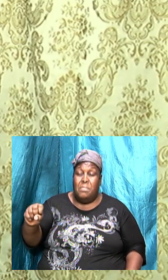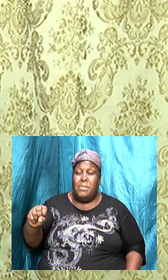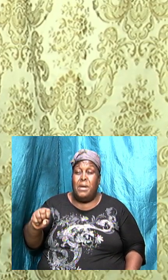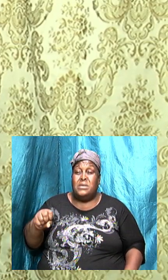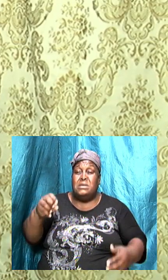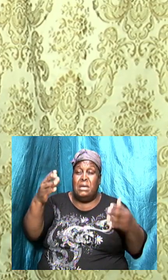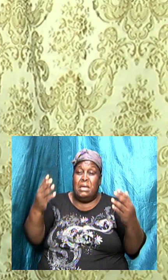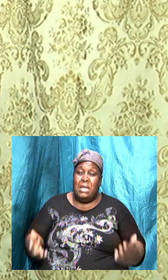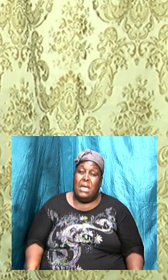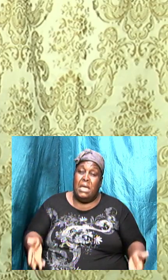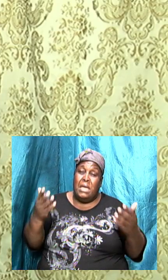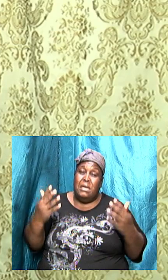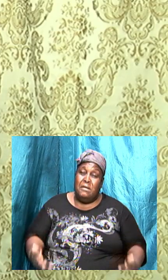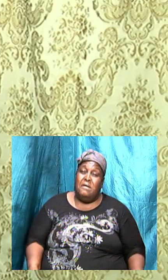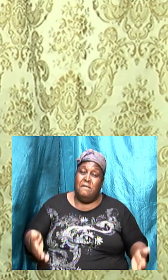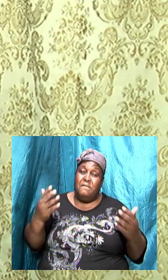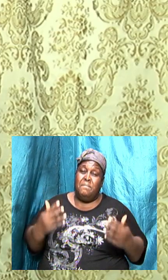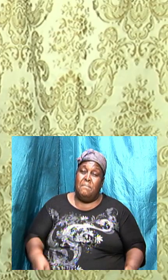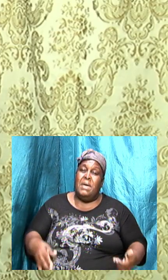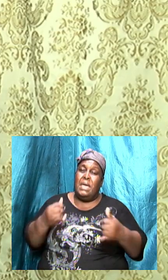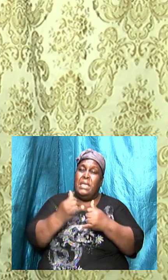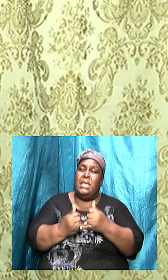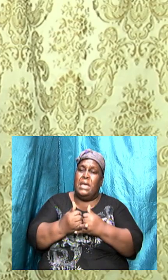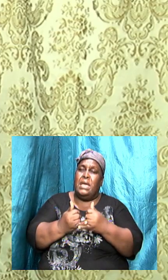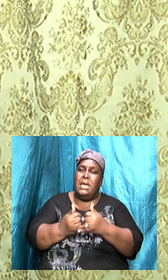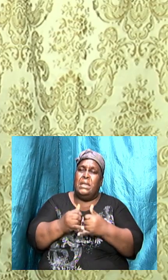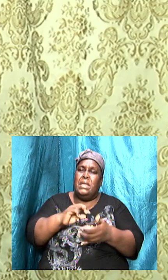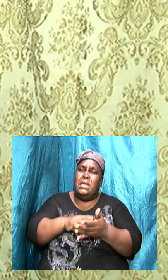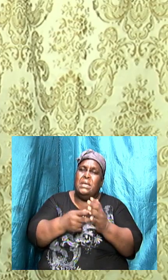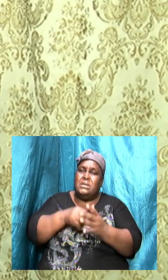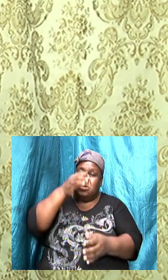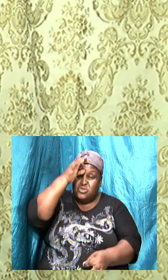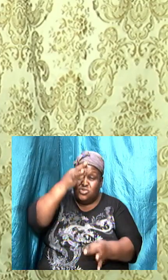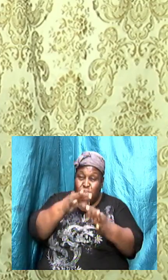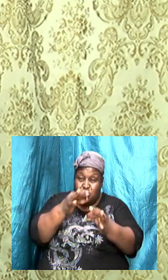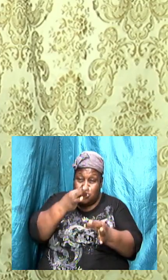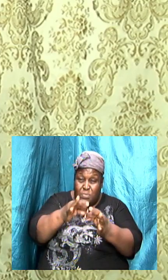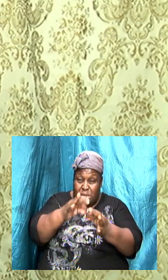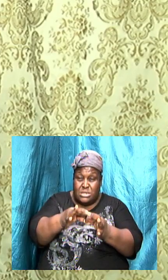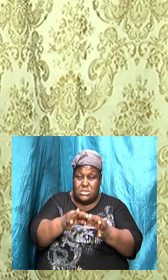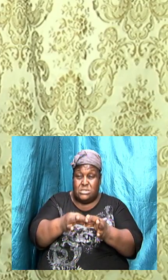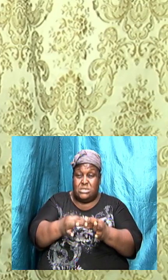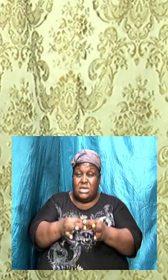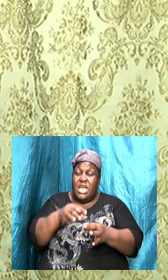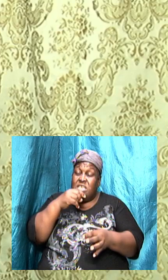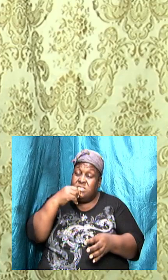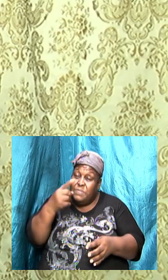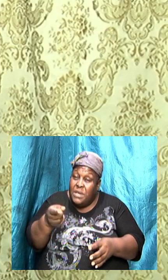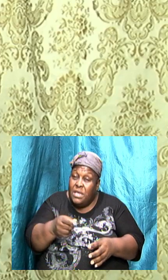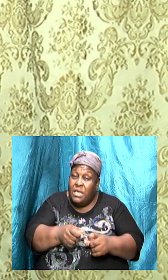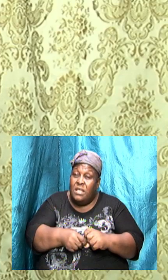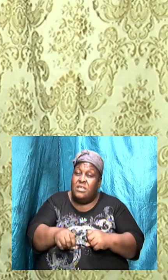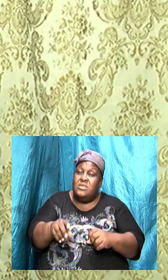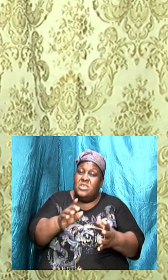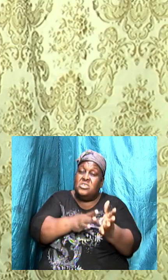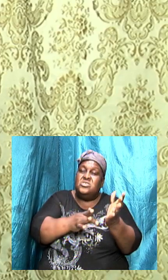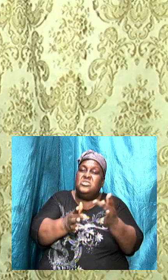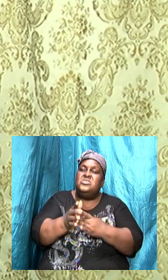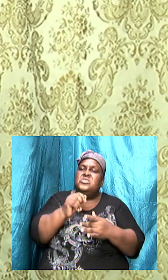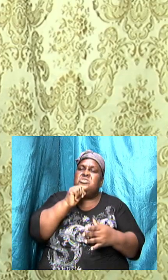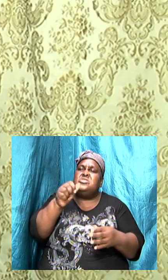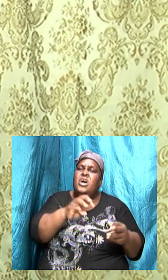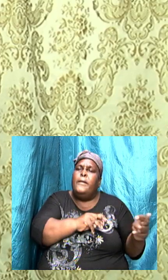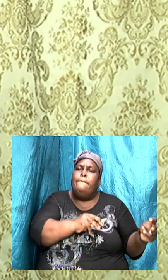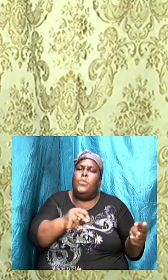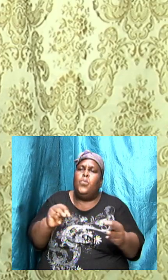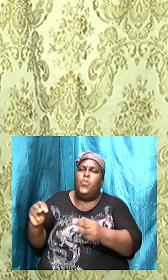And we know that the weight of brass, it speaks also to the fact that Jesus is unmovable. And